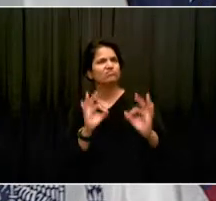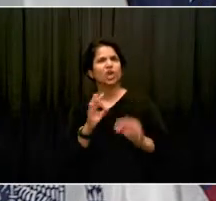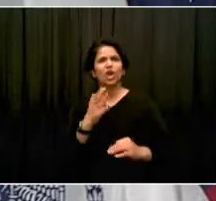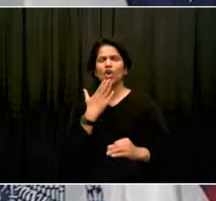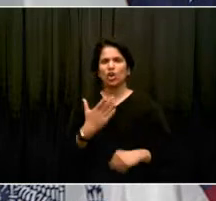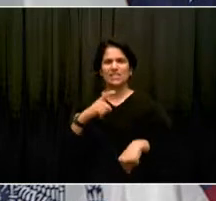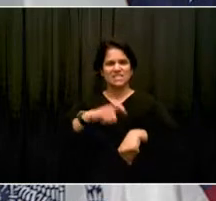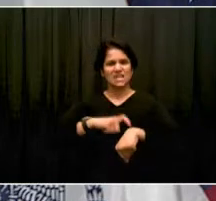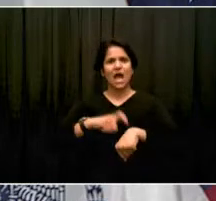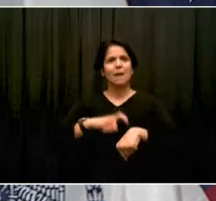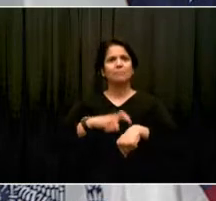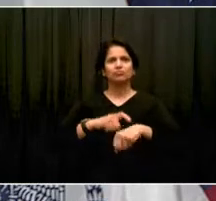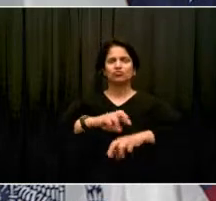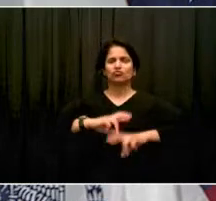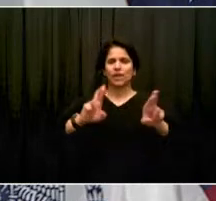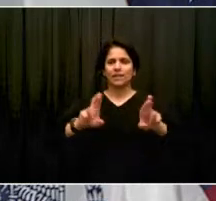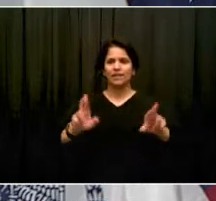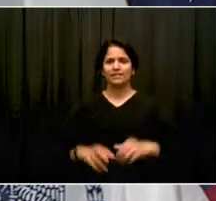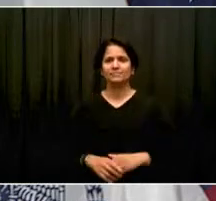Henry.